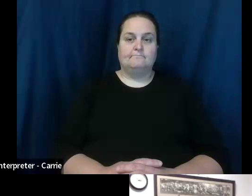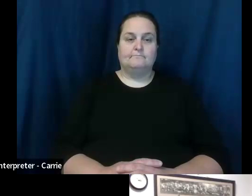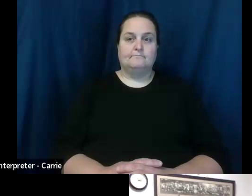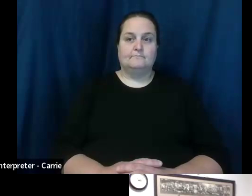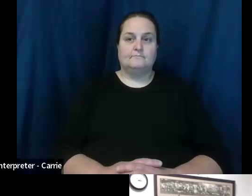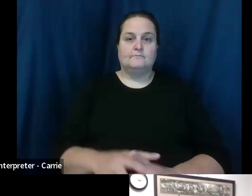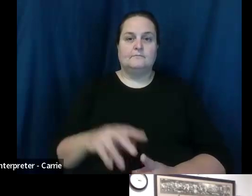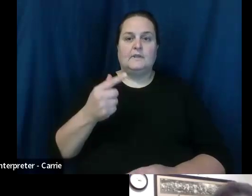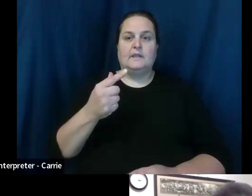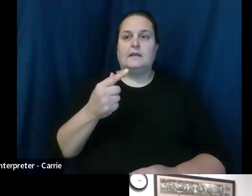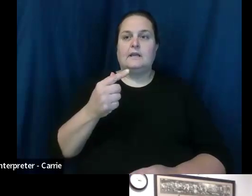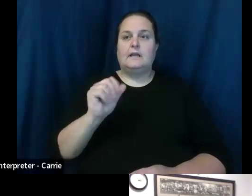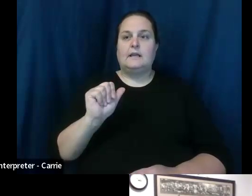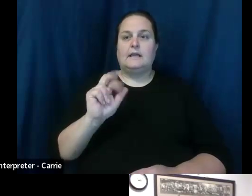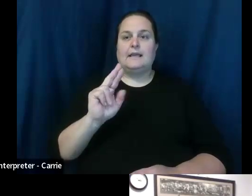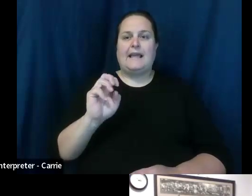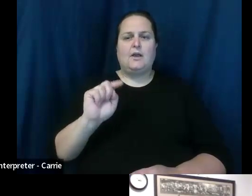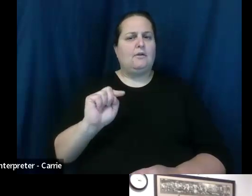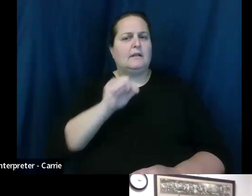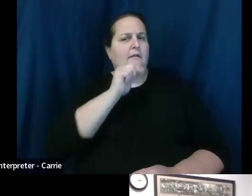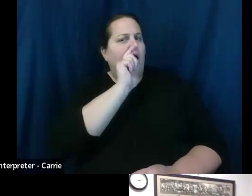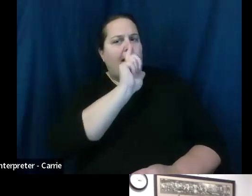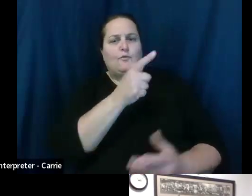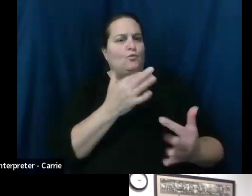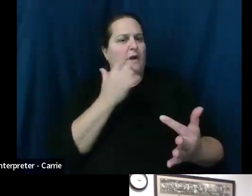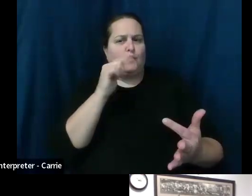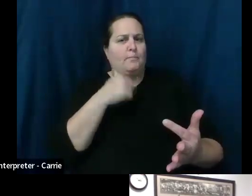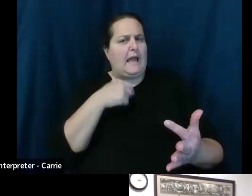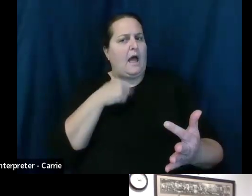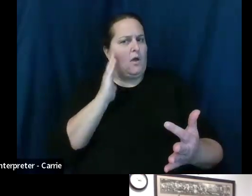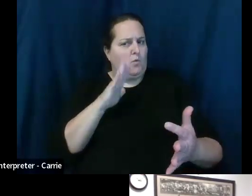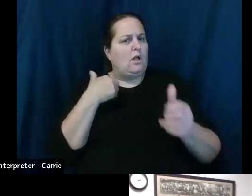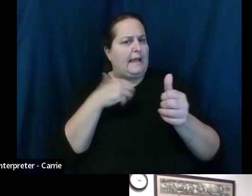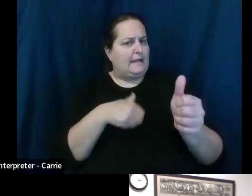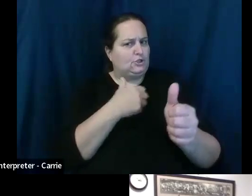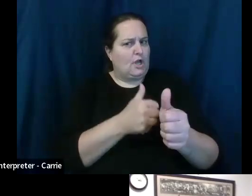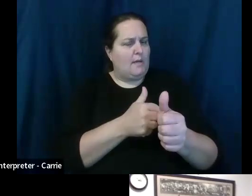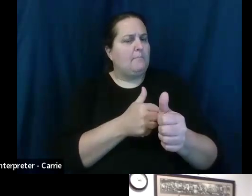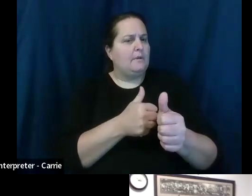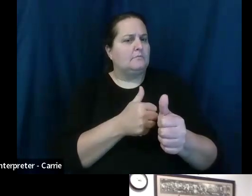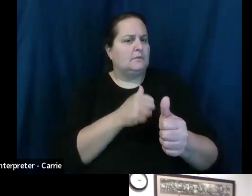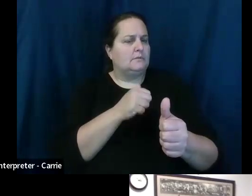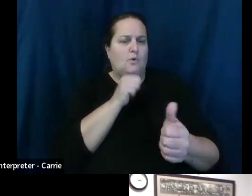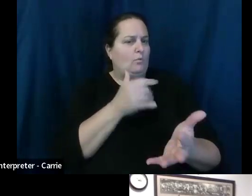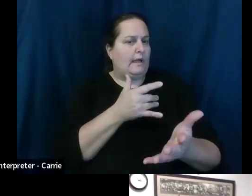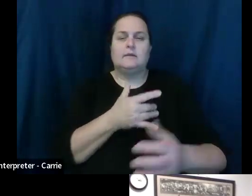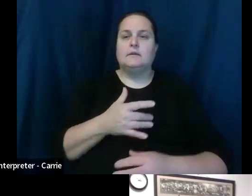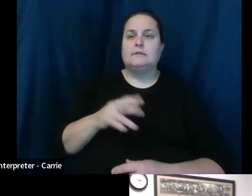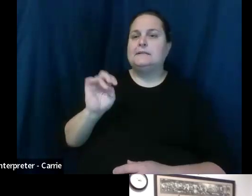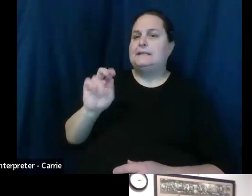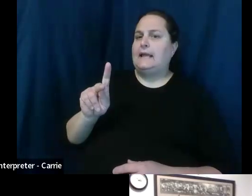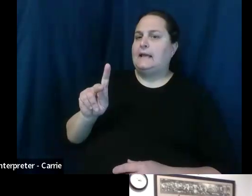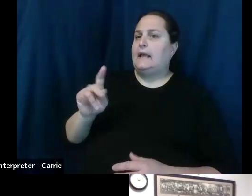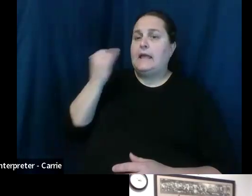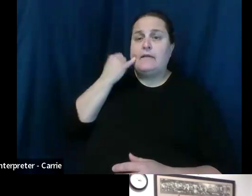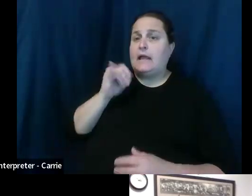And by no means, don't wait for me. I'll catch up. Okay. You If you keep have any more going. questions, feel free to message Lauren or any of the other